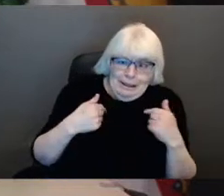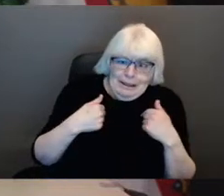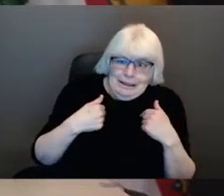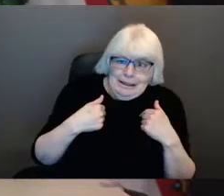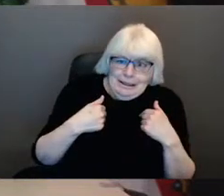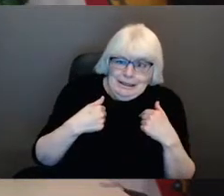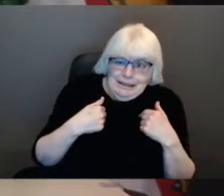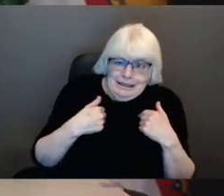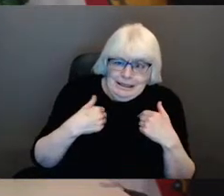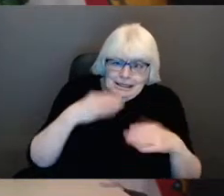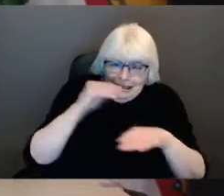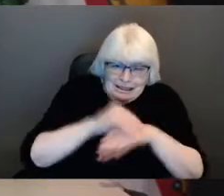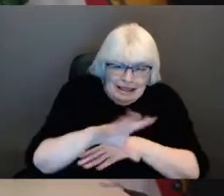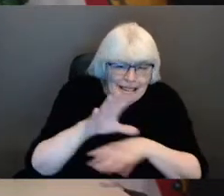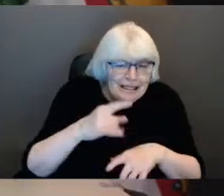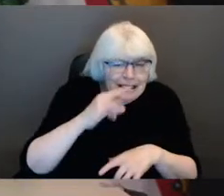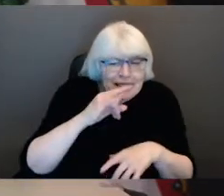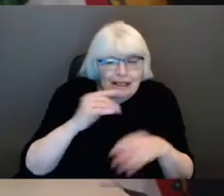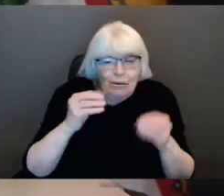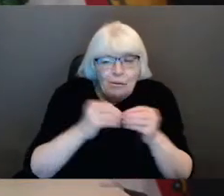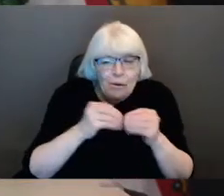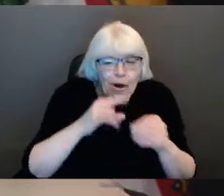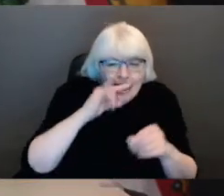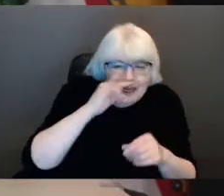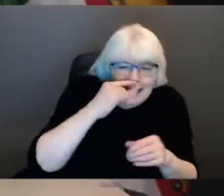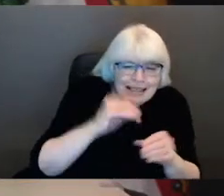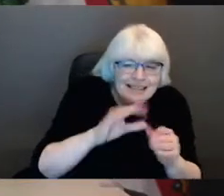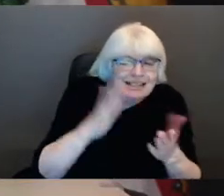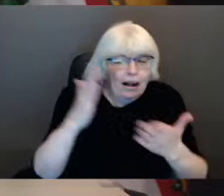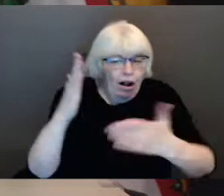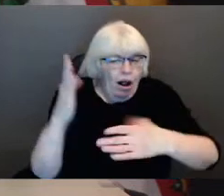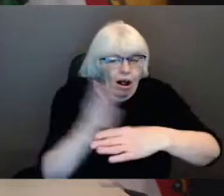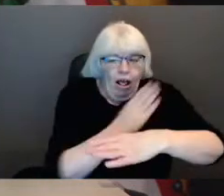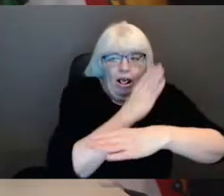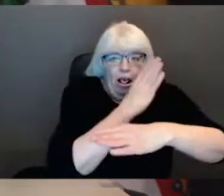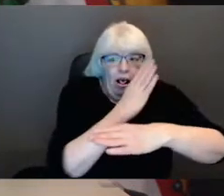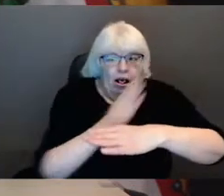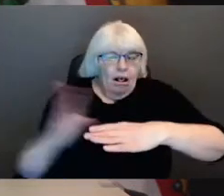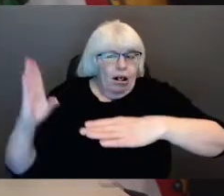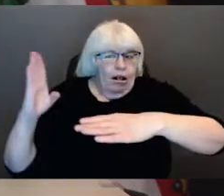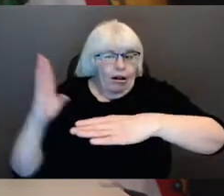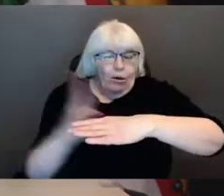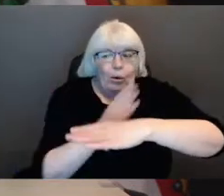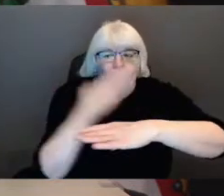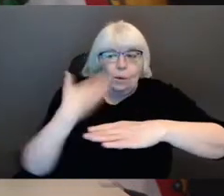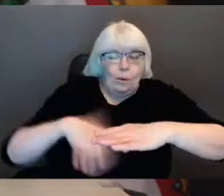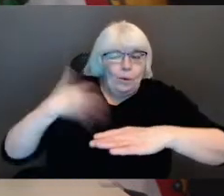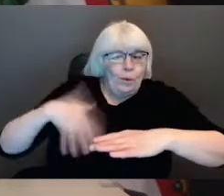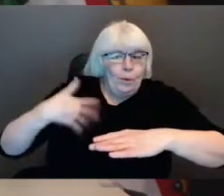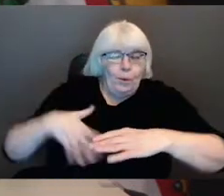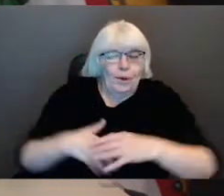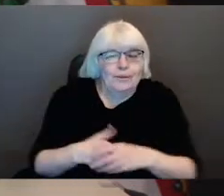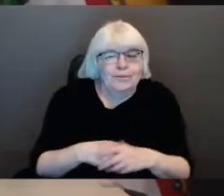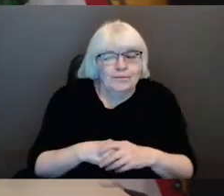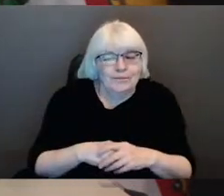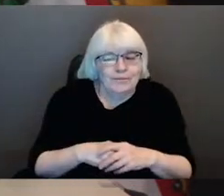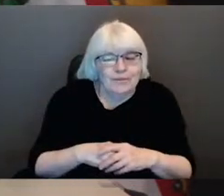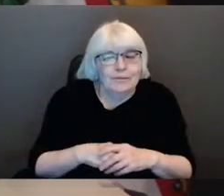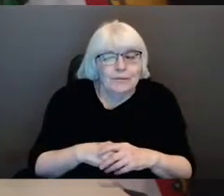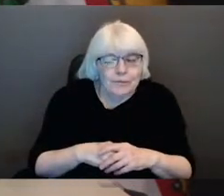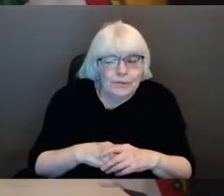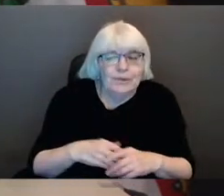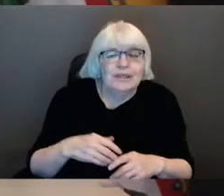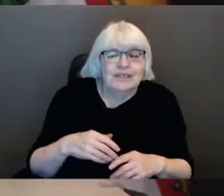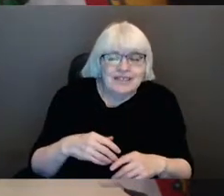So this can't be about a public relations exercise. So it will be, we're mindful of everyone's opinion, and everyone's